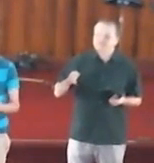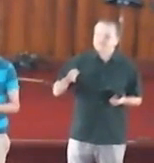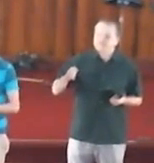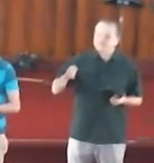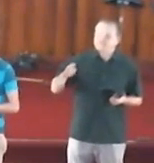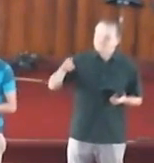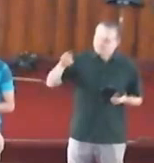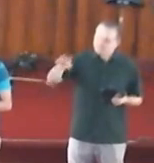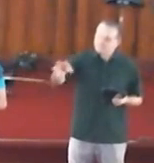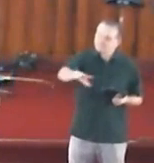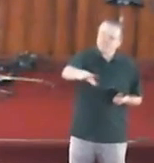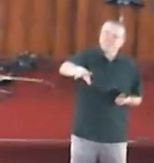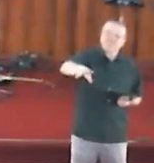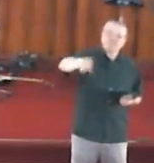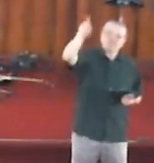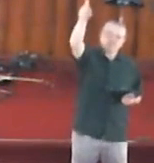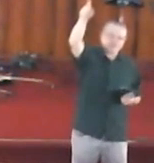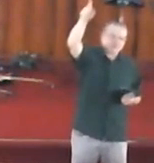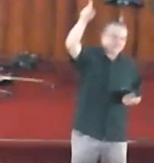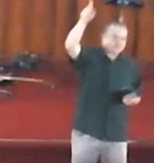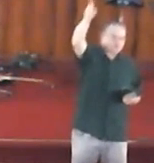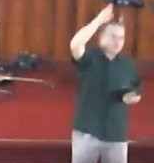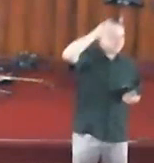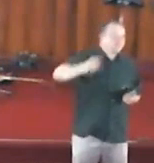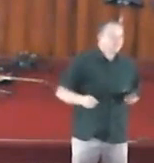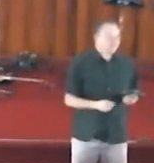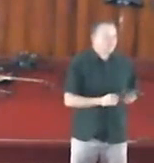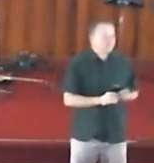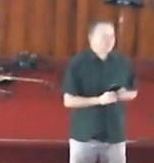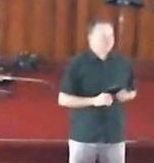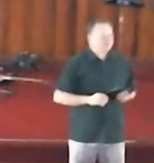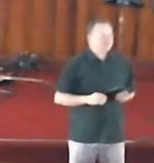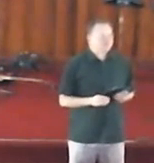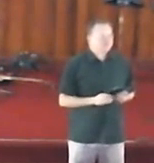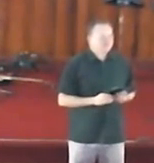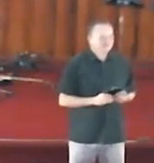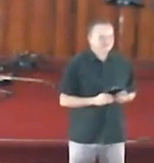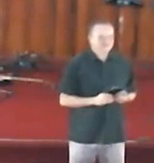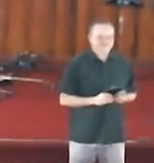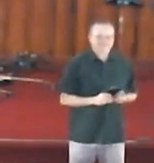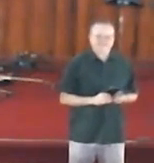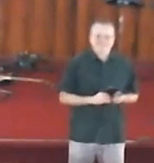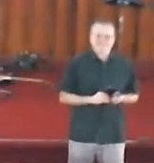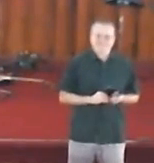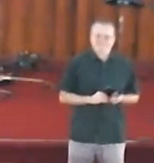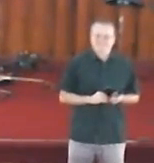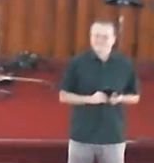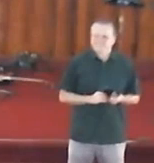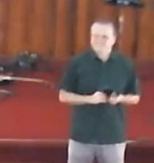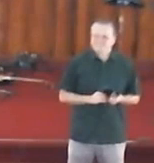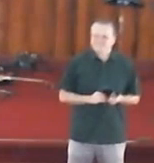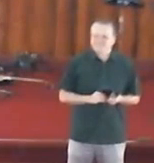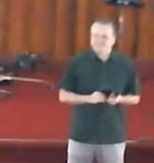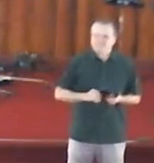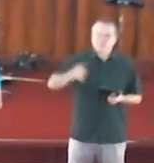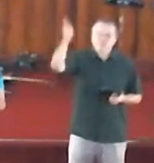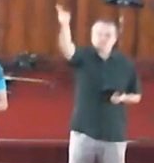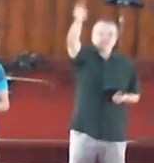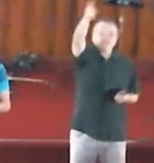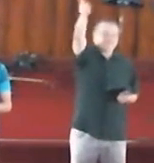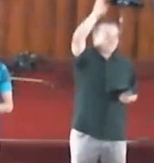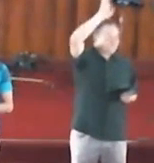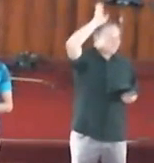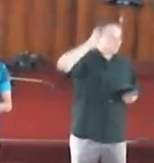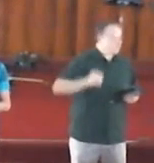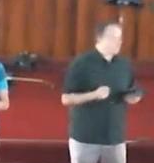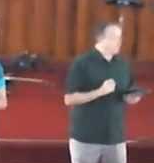pastors. Diciendo, no interfieras con el poder de Dios. They were telling him, don't interfere with the power of God. Dios habla